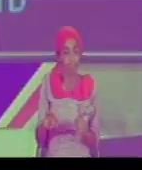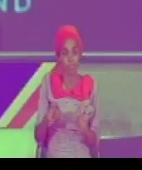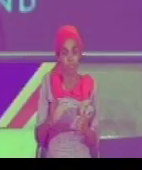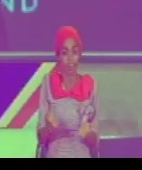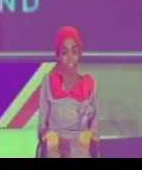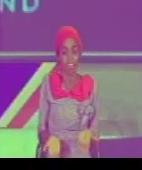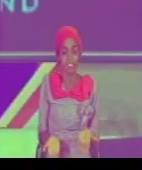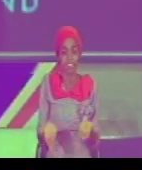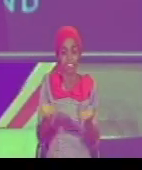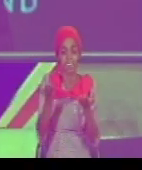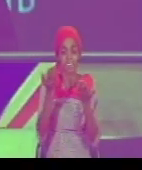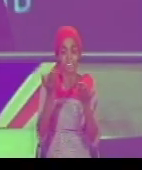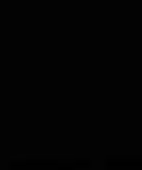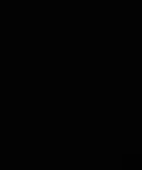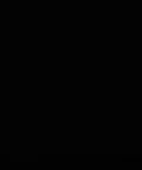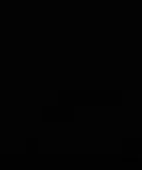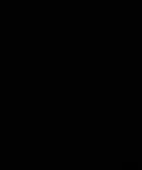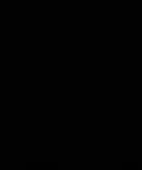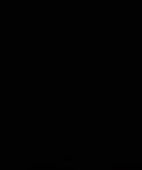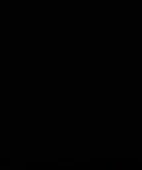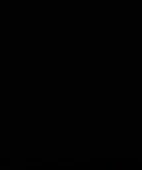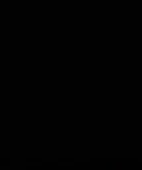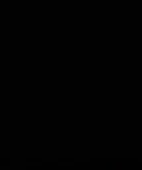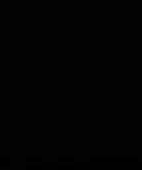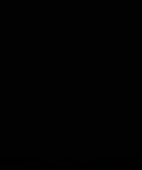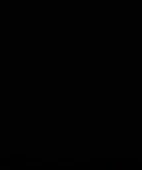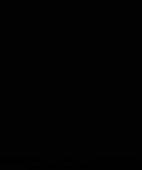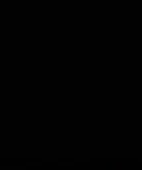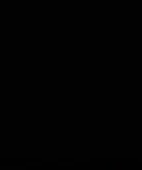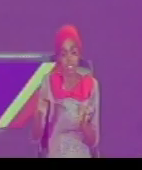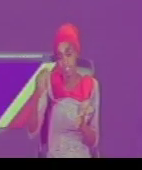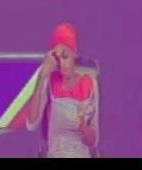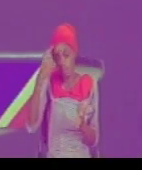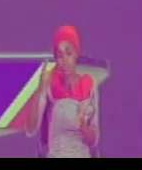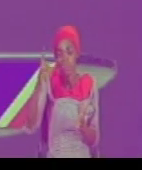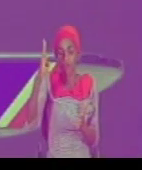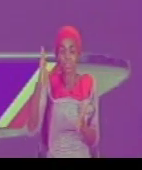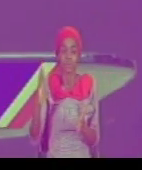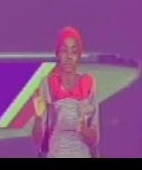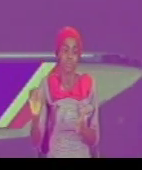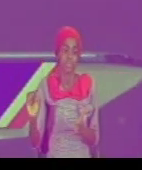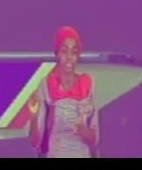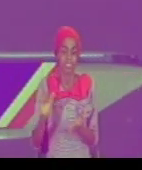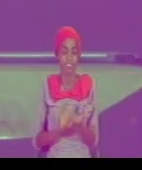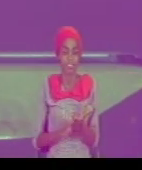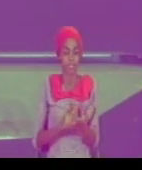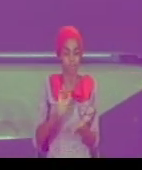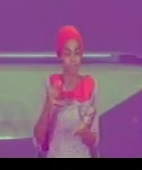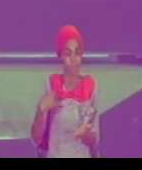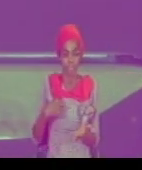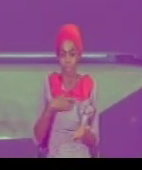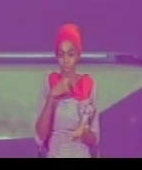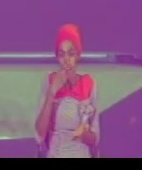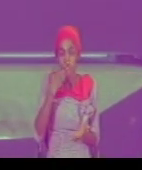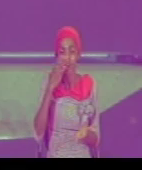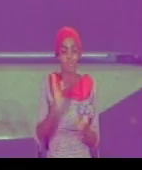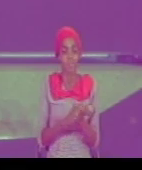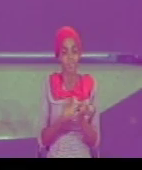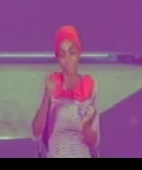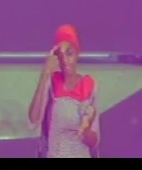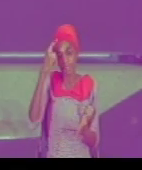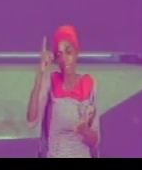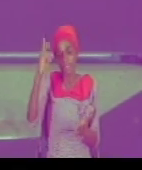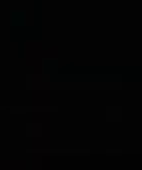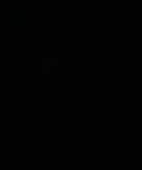praises for God's glory. All we do, we're seeing we're praising for God's glory, we're giving thanks for